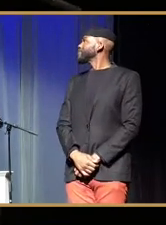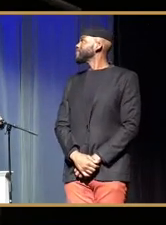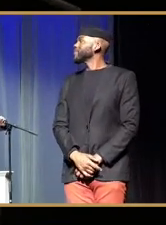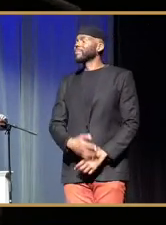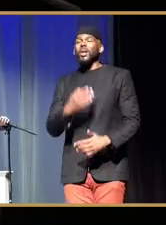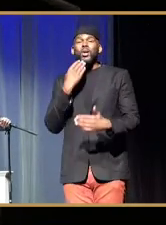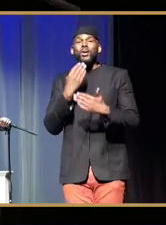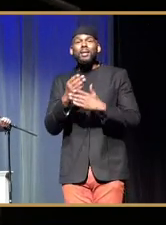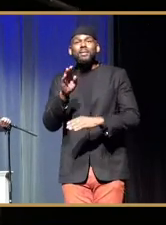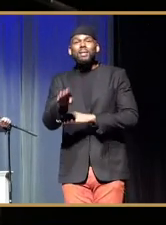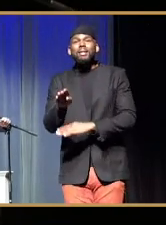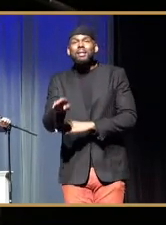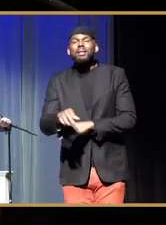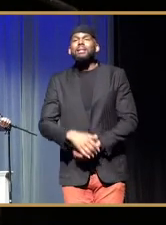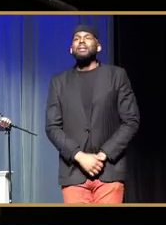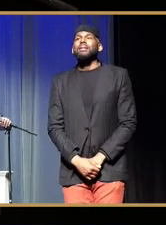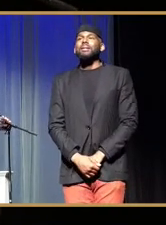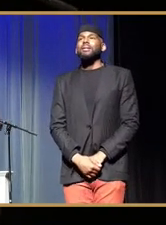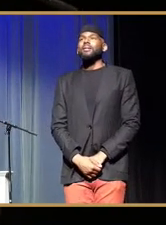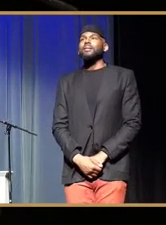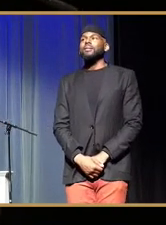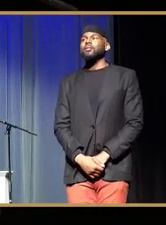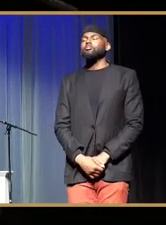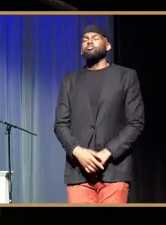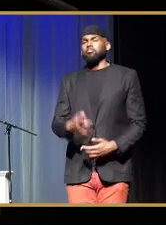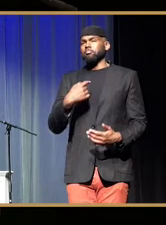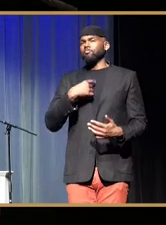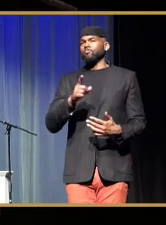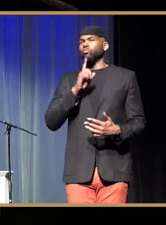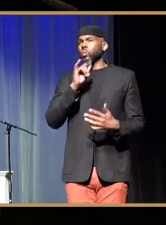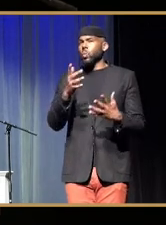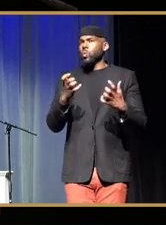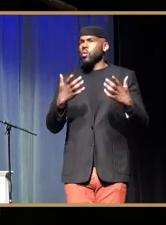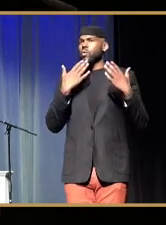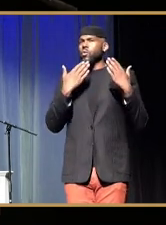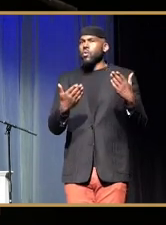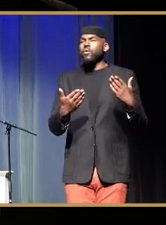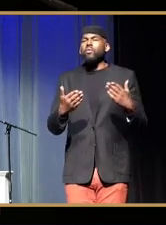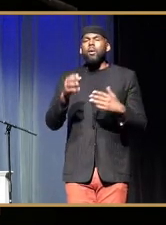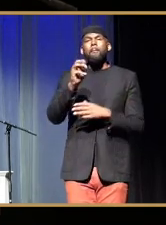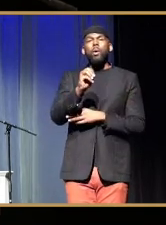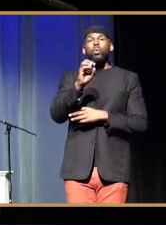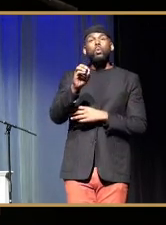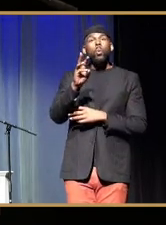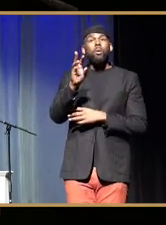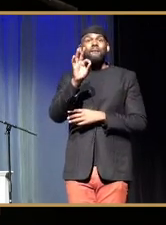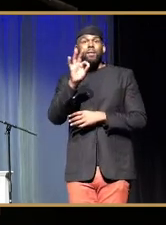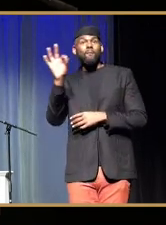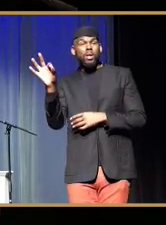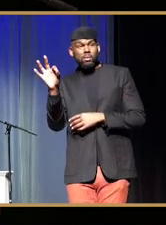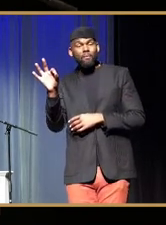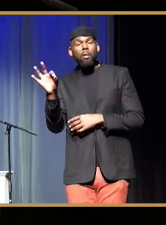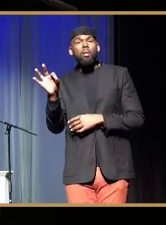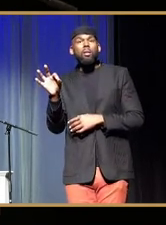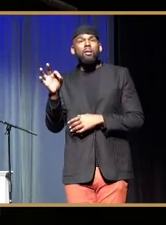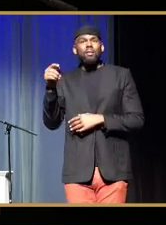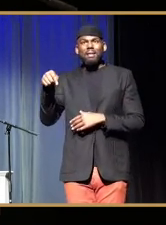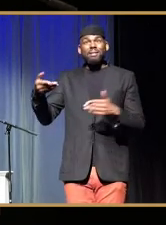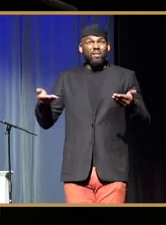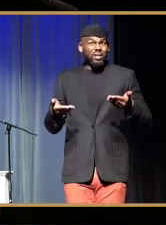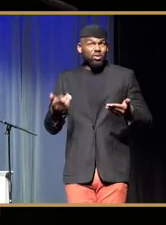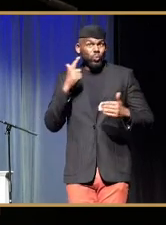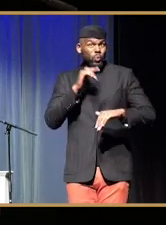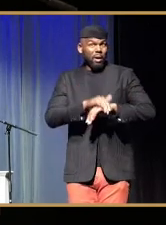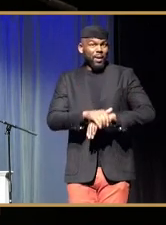Good evening. I certainly want to thank the March on Washington Film Festival for this